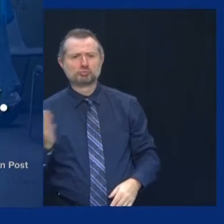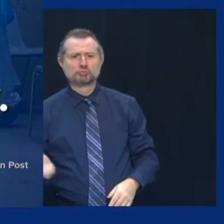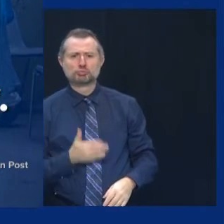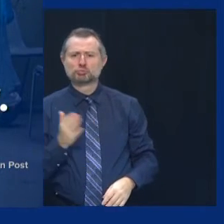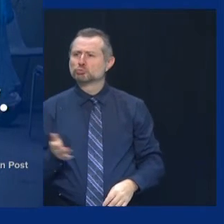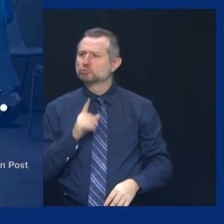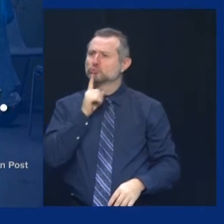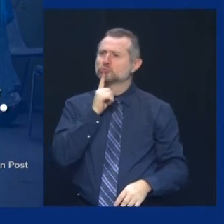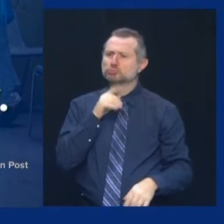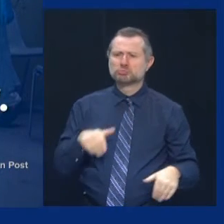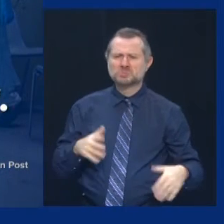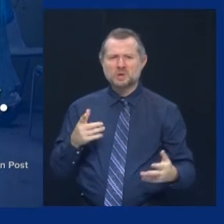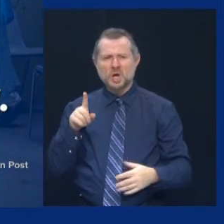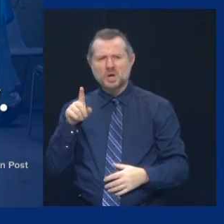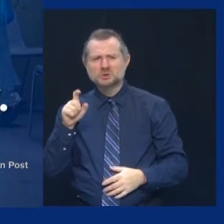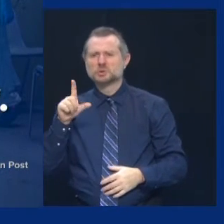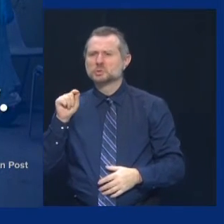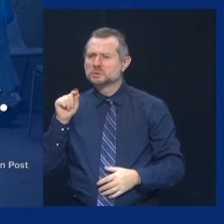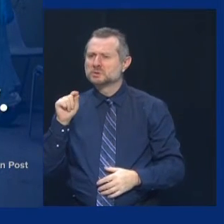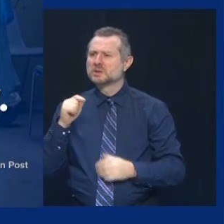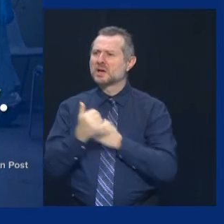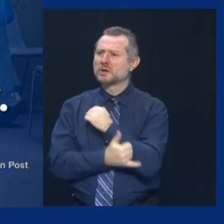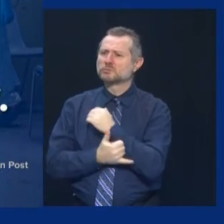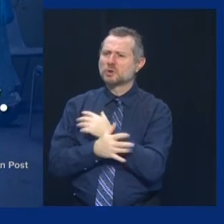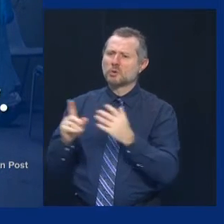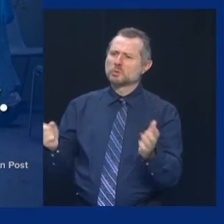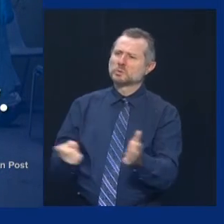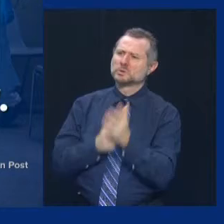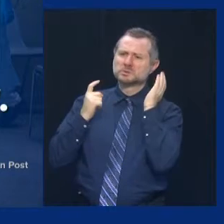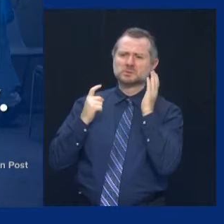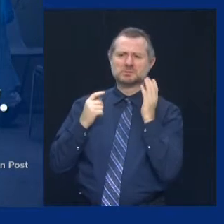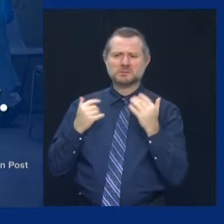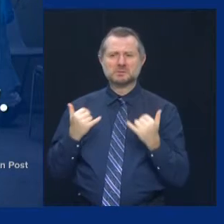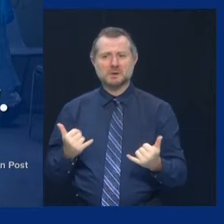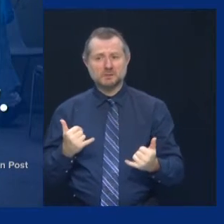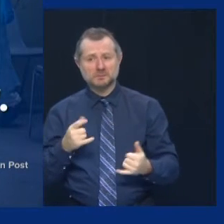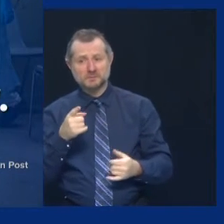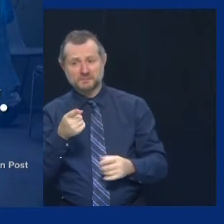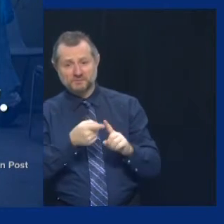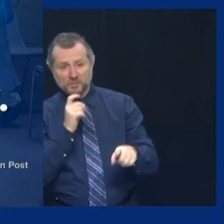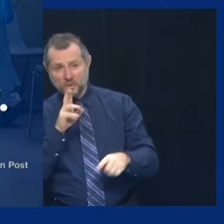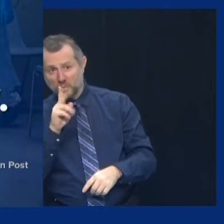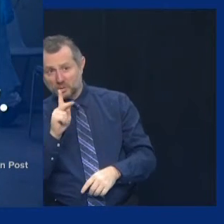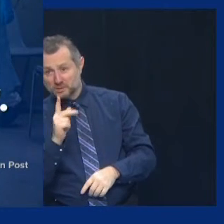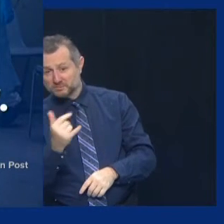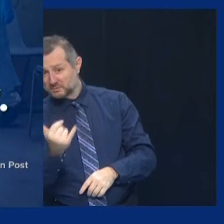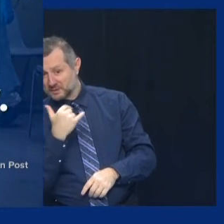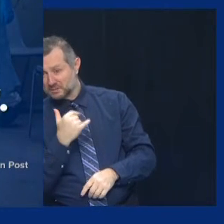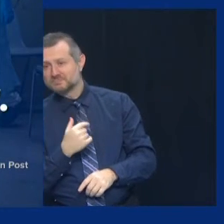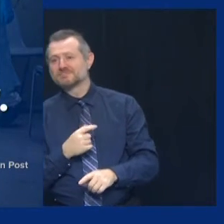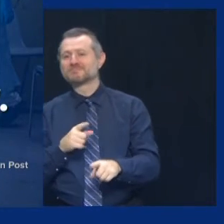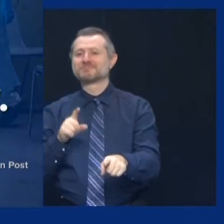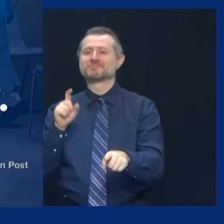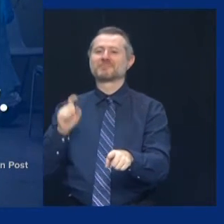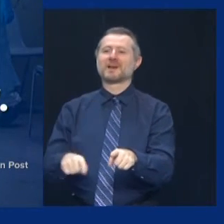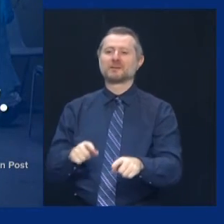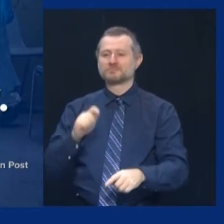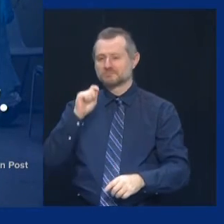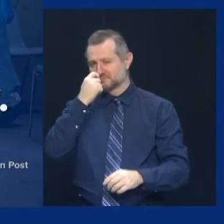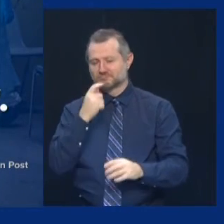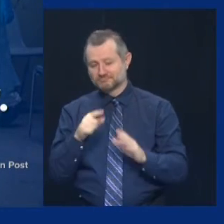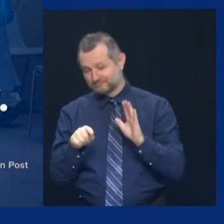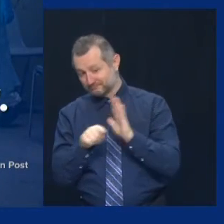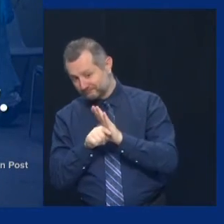120 countries require the UK travelers that receive the negative test before they get on